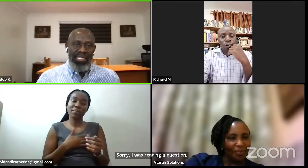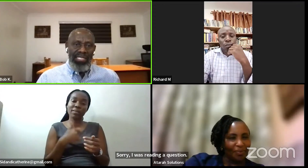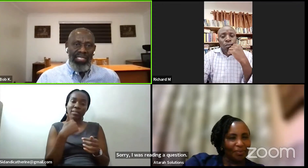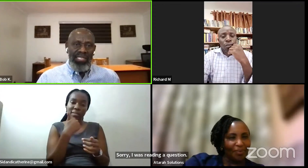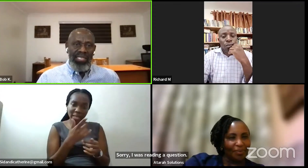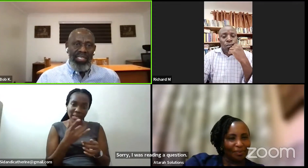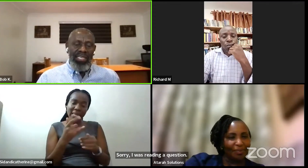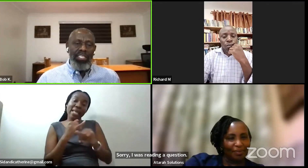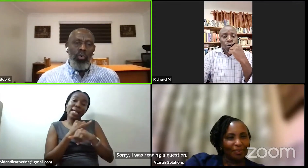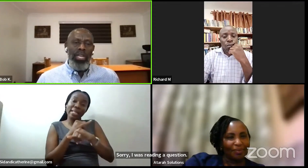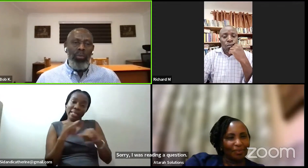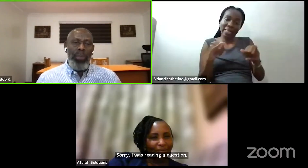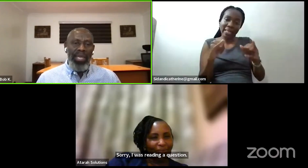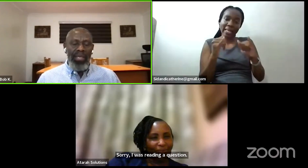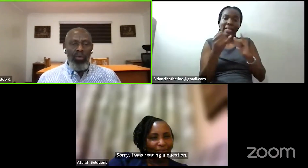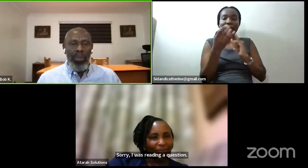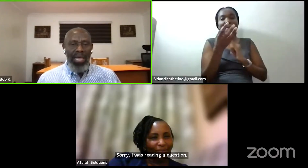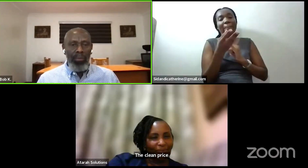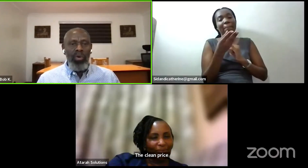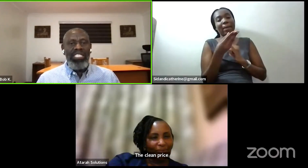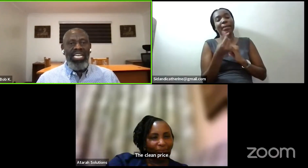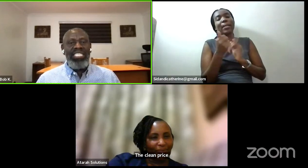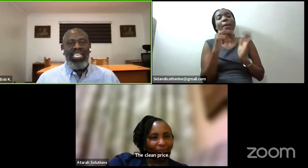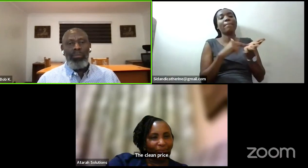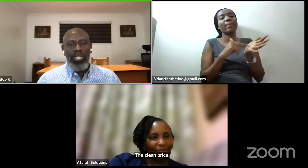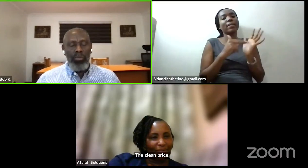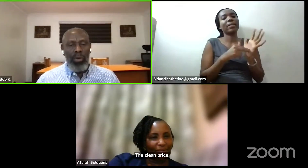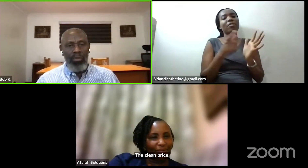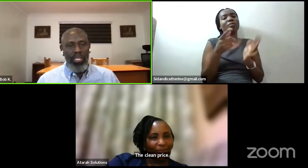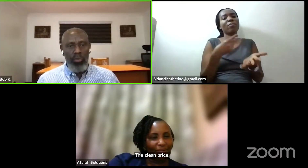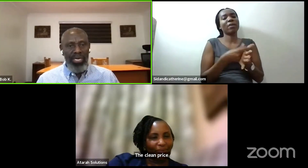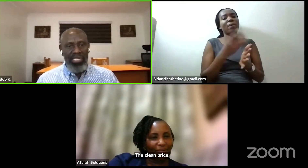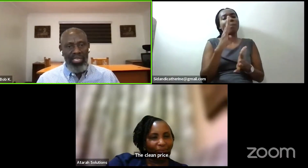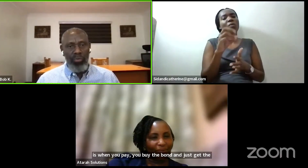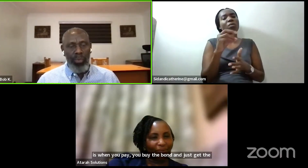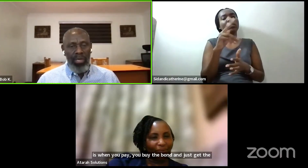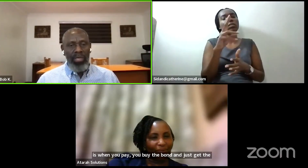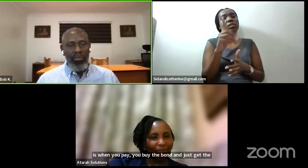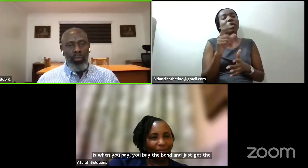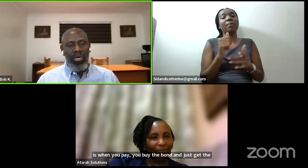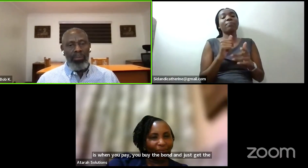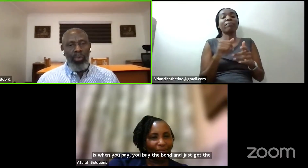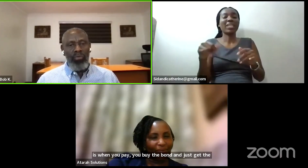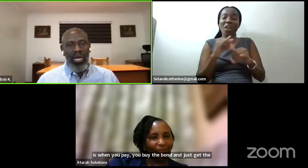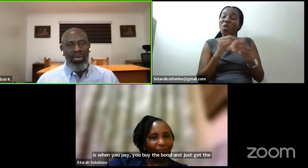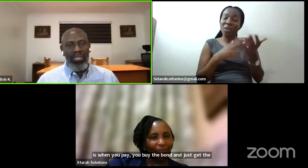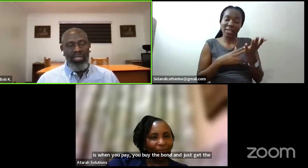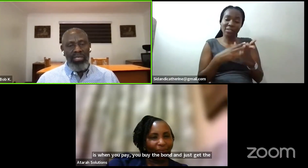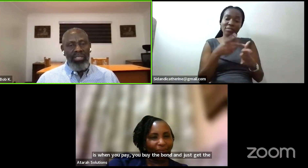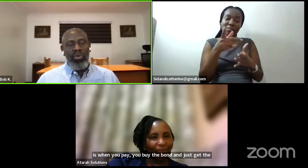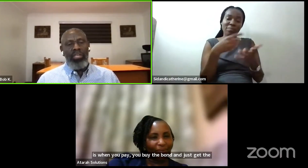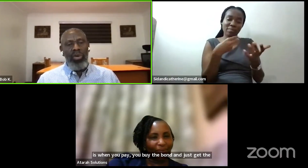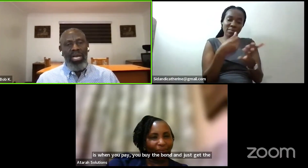clean price is when you buy the bond and just get the principal amount that you paid. Let's say if you bought a bond for